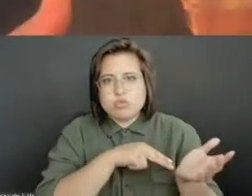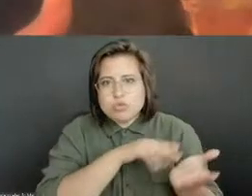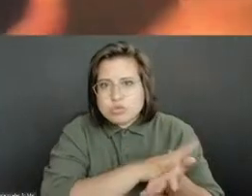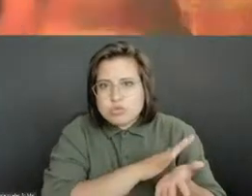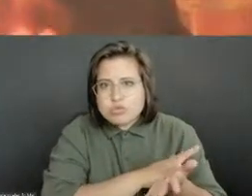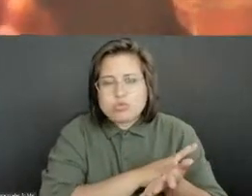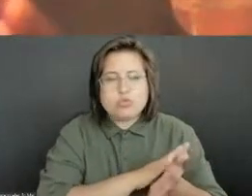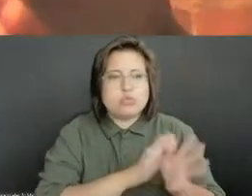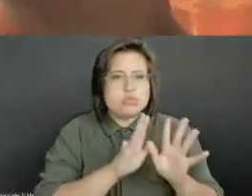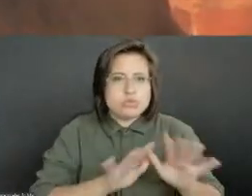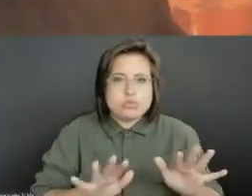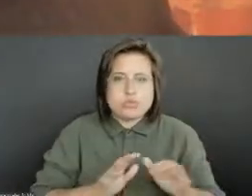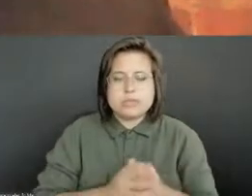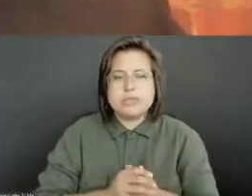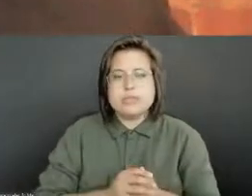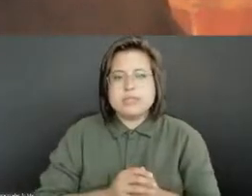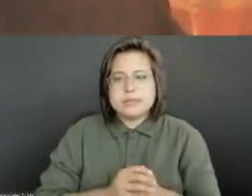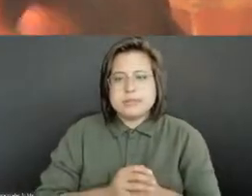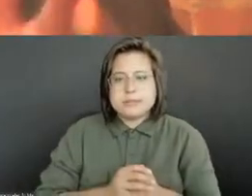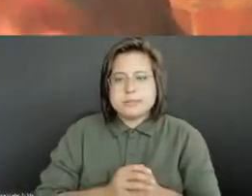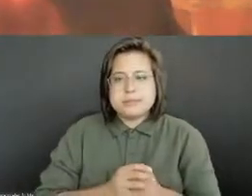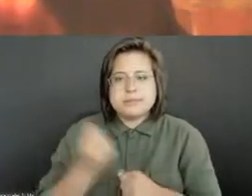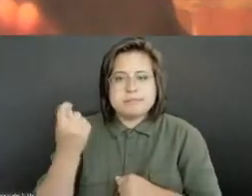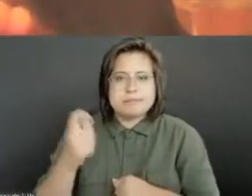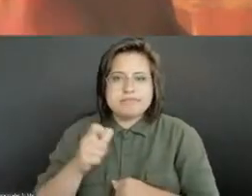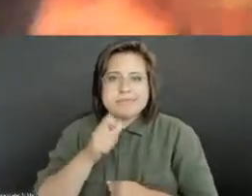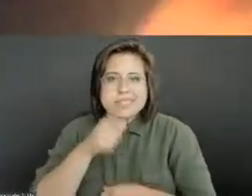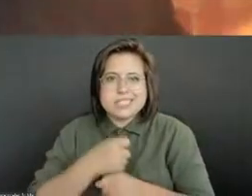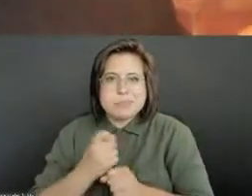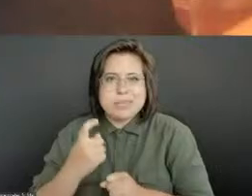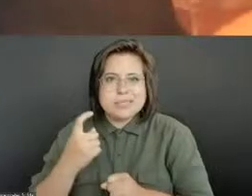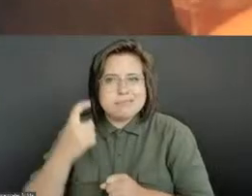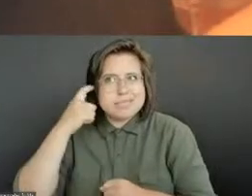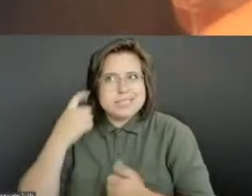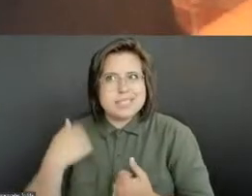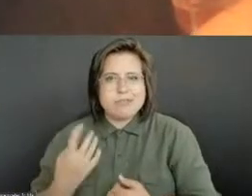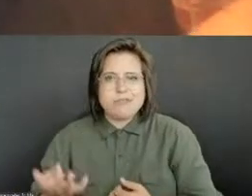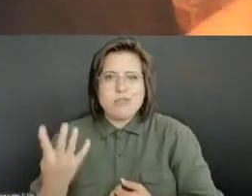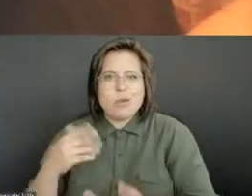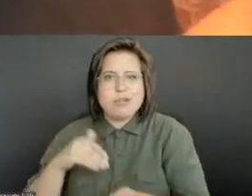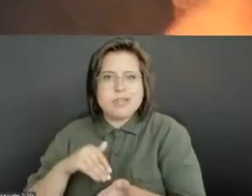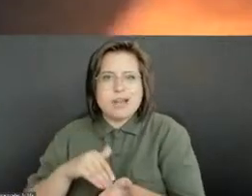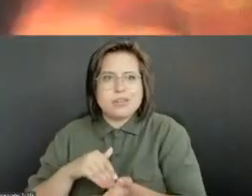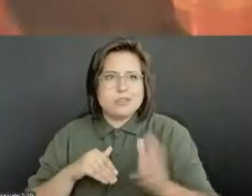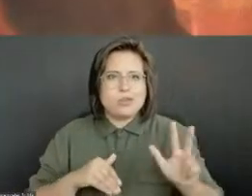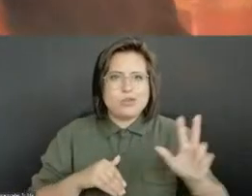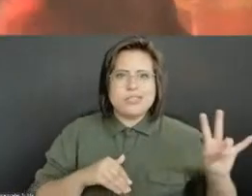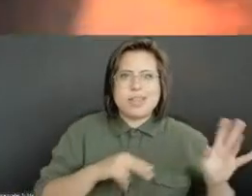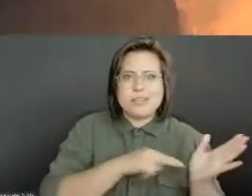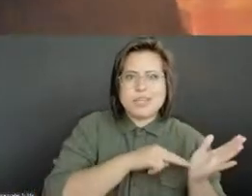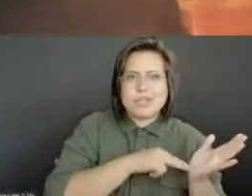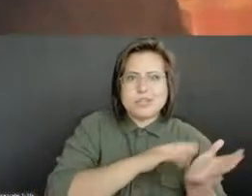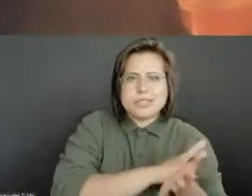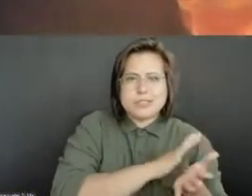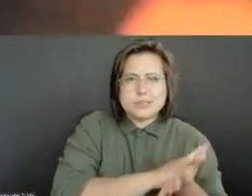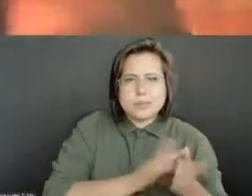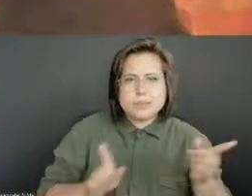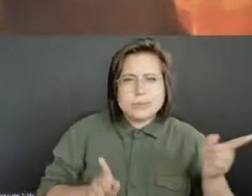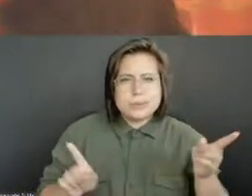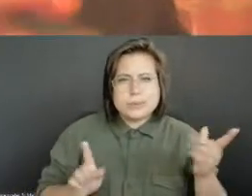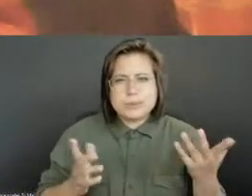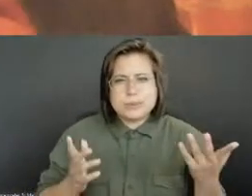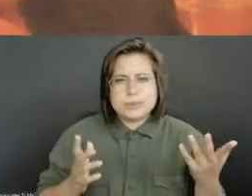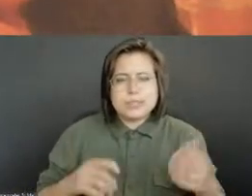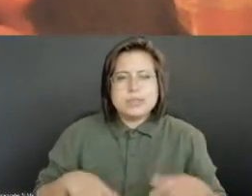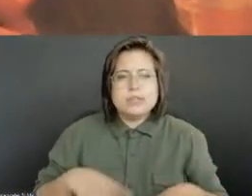4 medical schools and 37 nursing schools. We're at parity for nurses. So we know what we